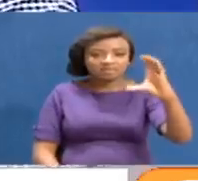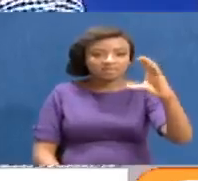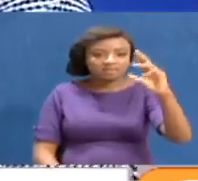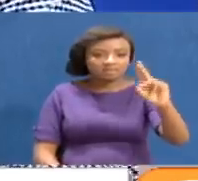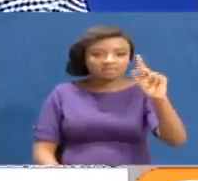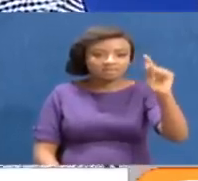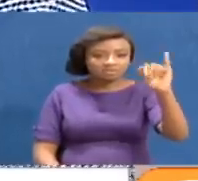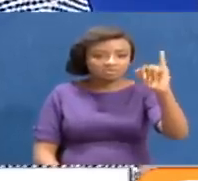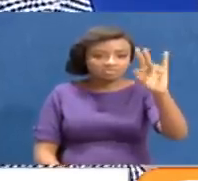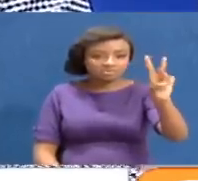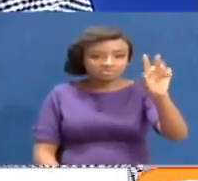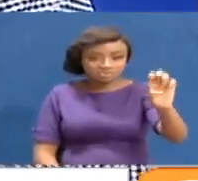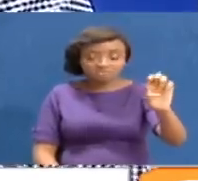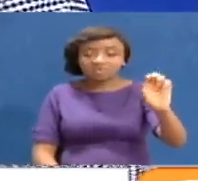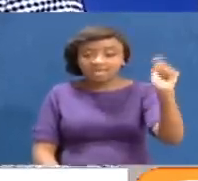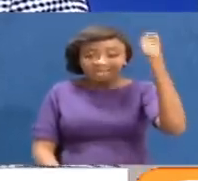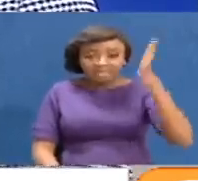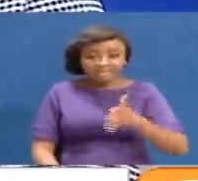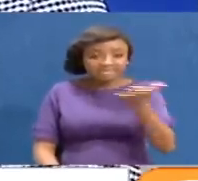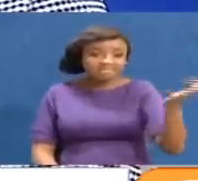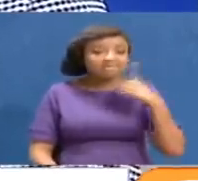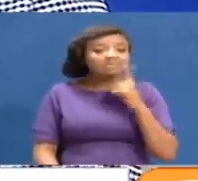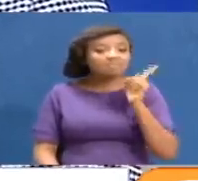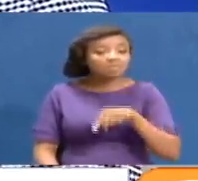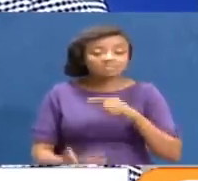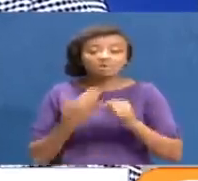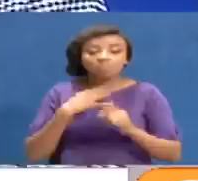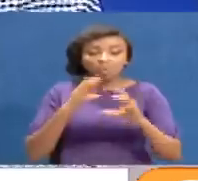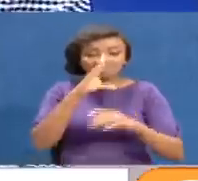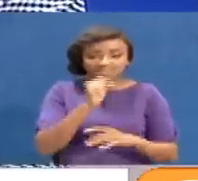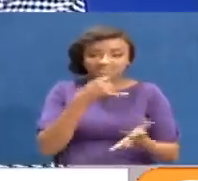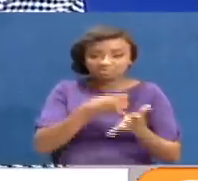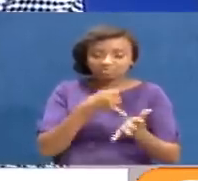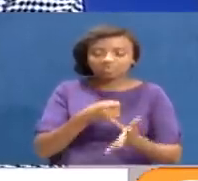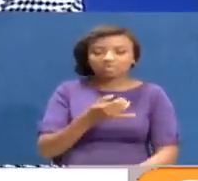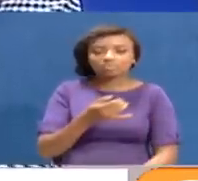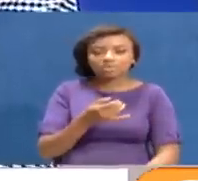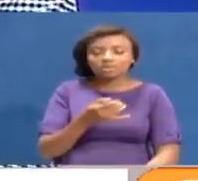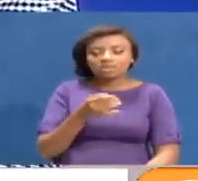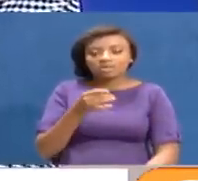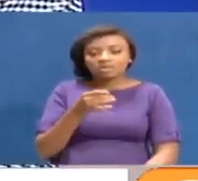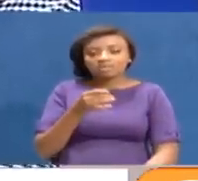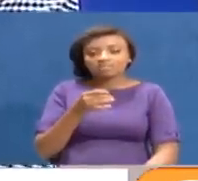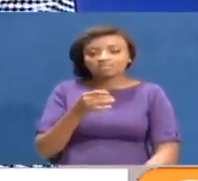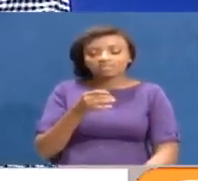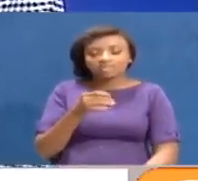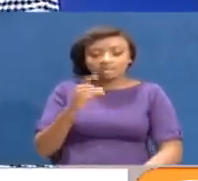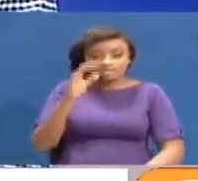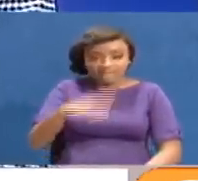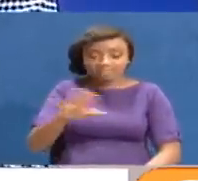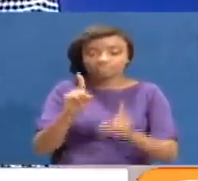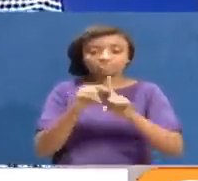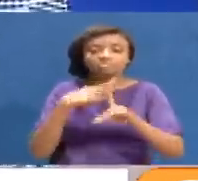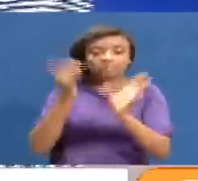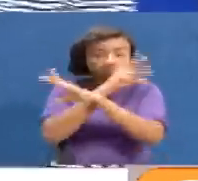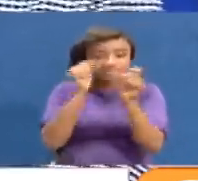want cabinet ministers to be in parliament. Mm-hmm. Right? They also want a president and deputy president outside